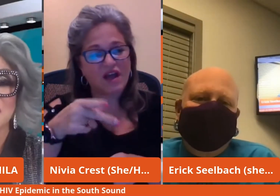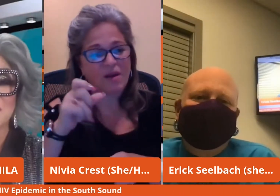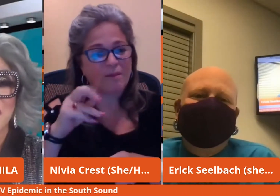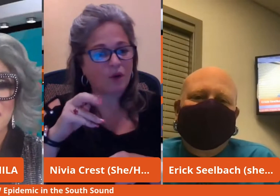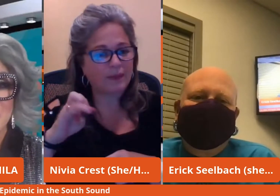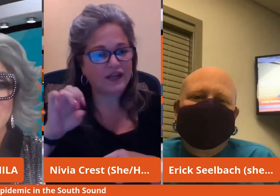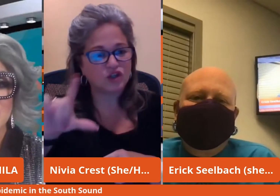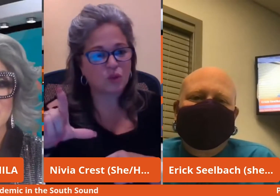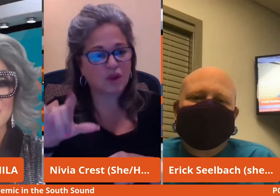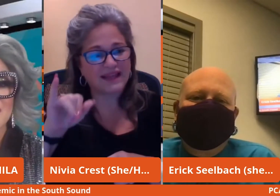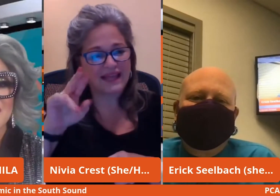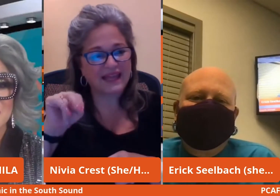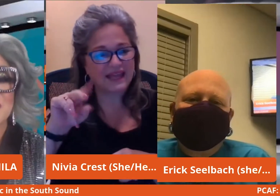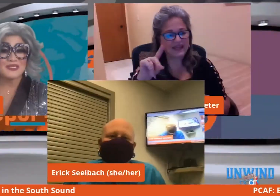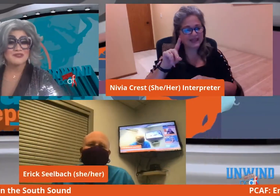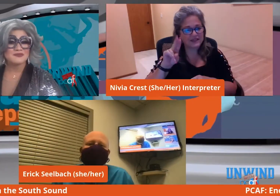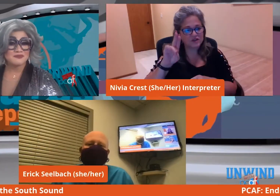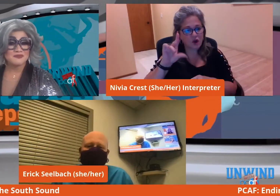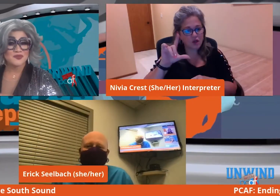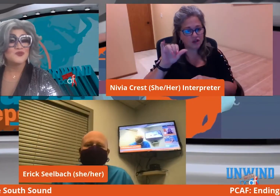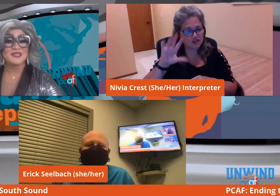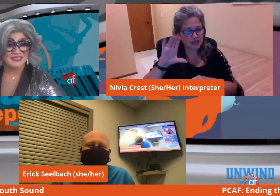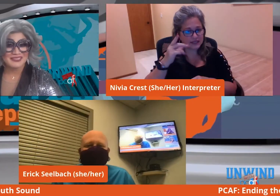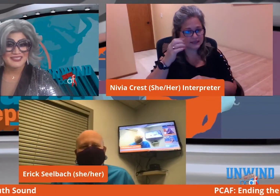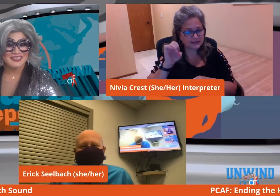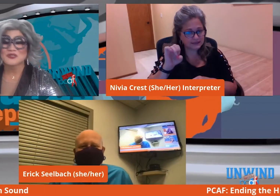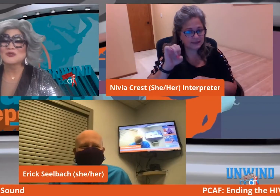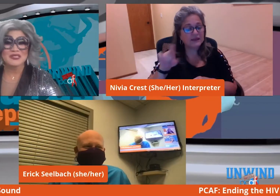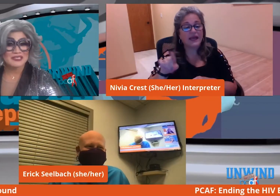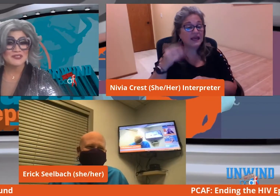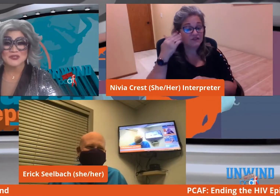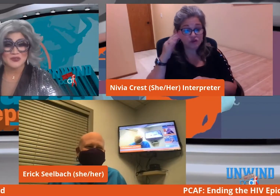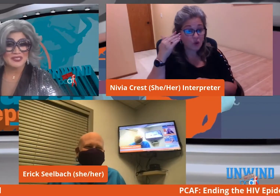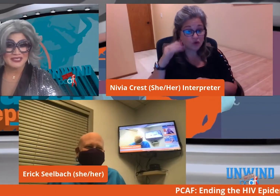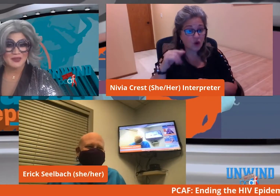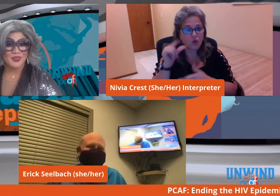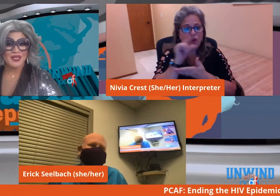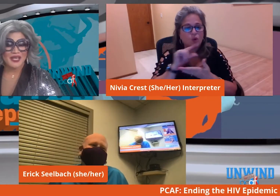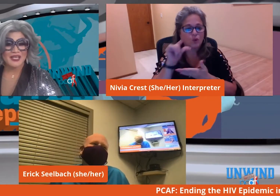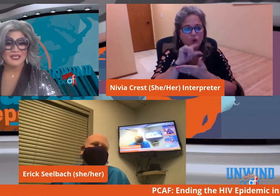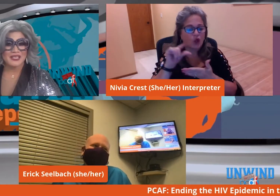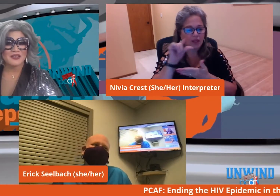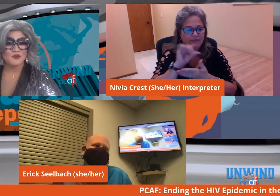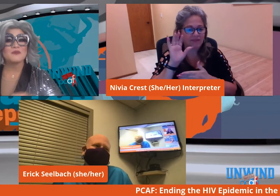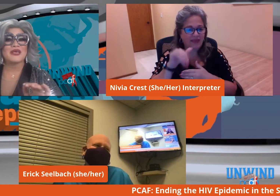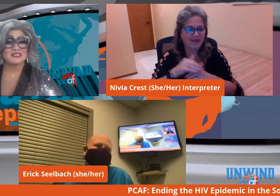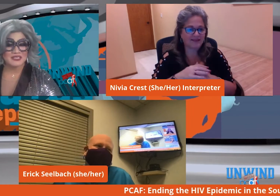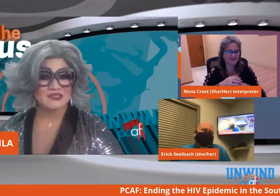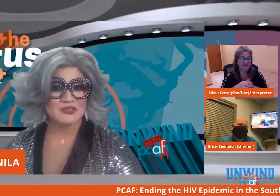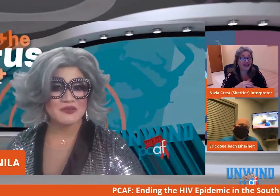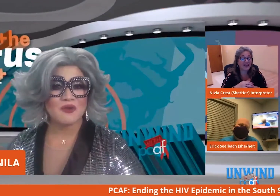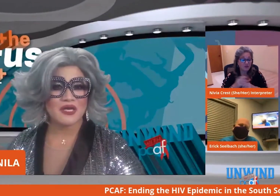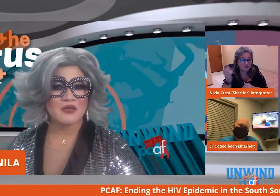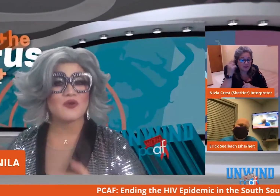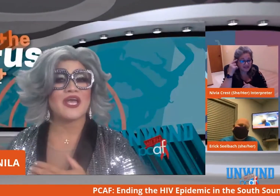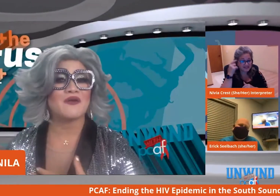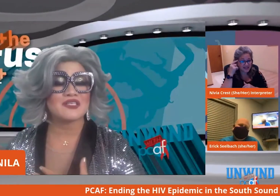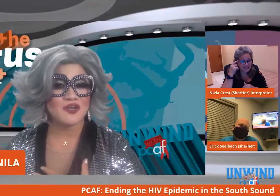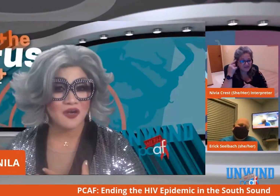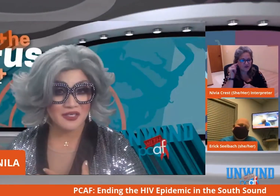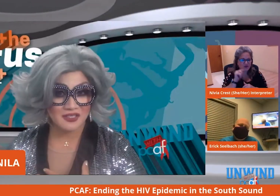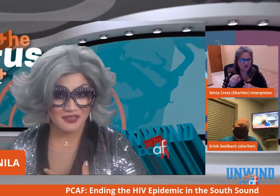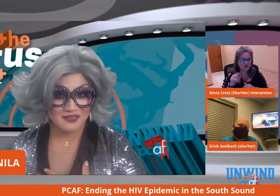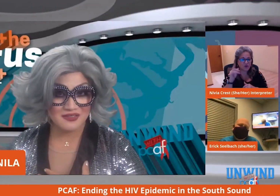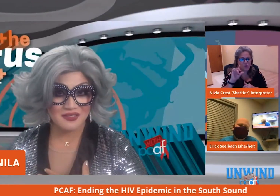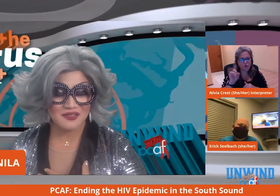And if you don't know about them, please Google it. Google it. And it will make sense to you where